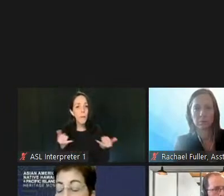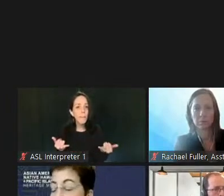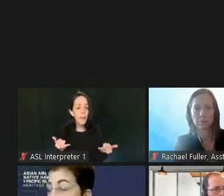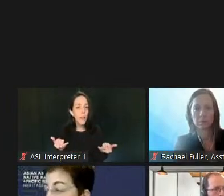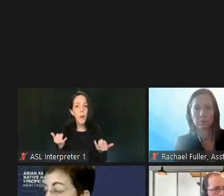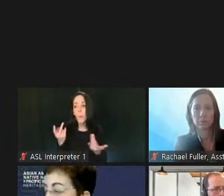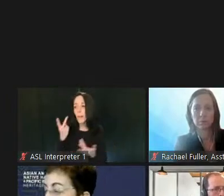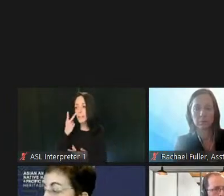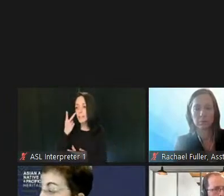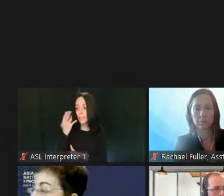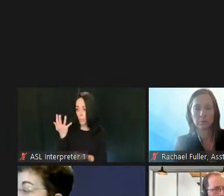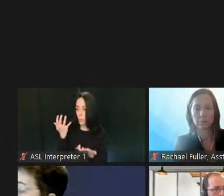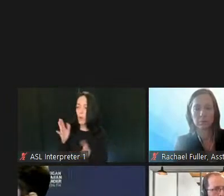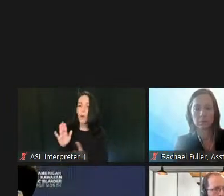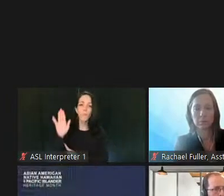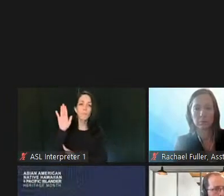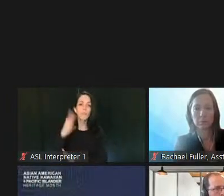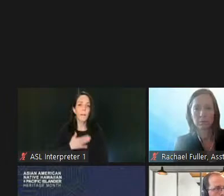to raise your hands.